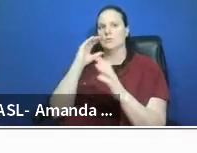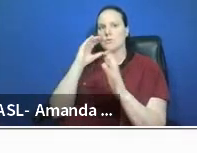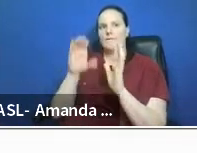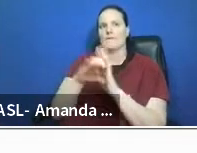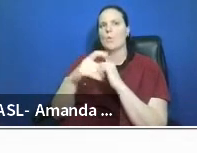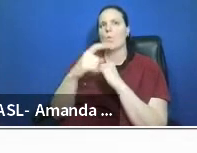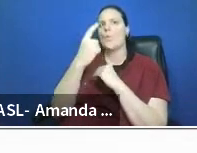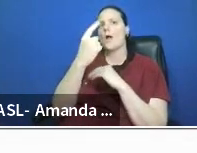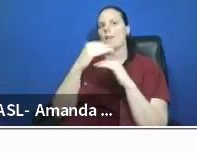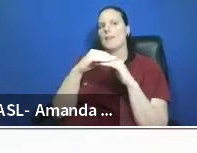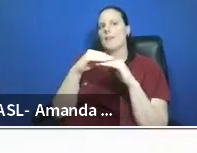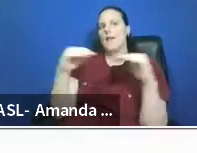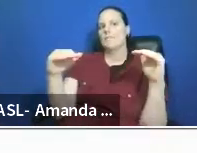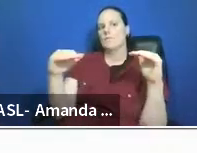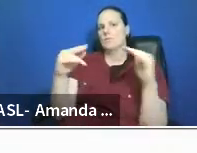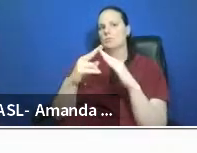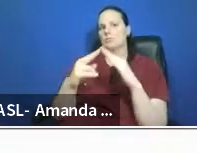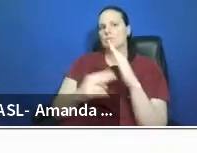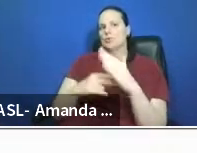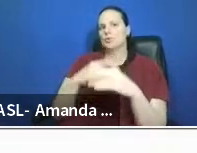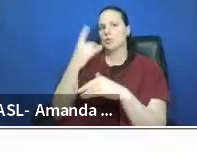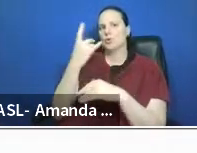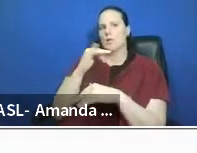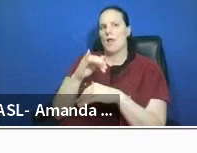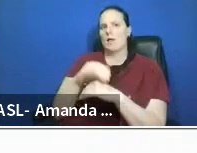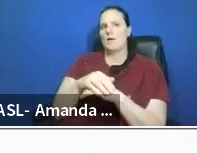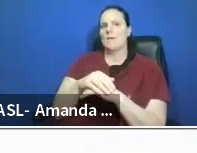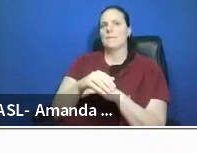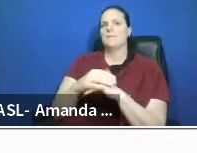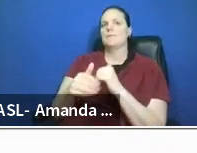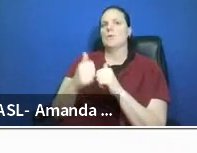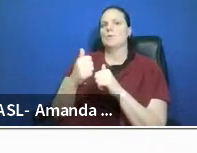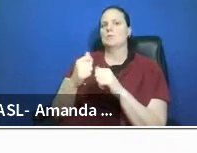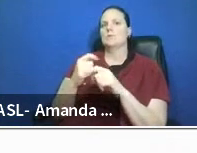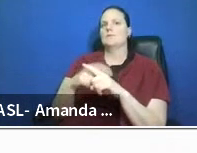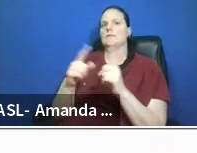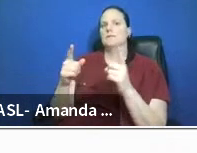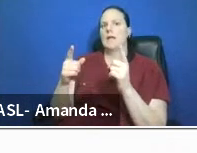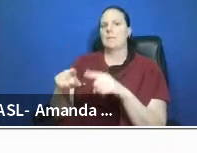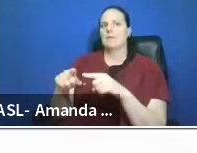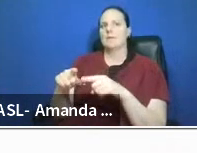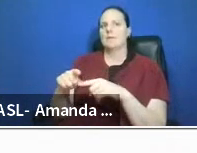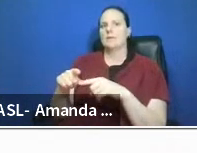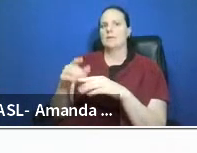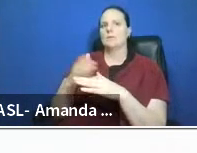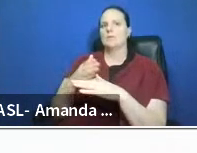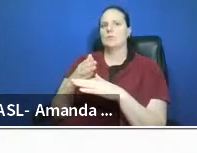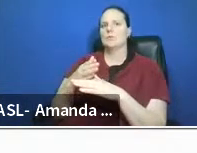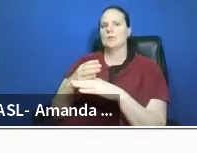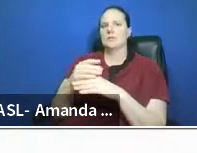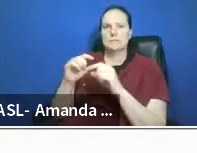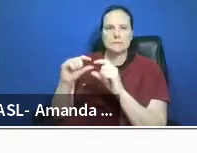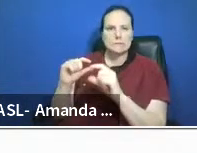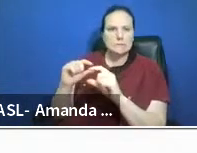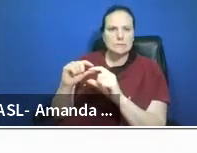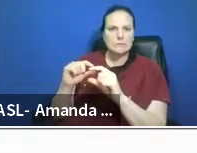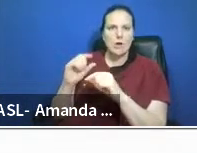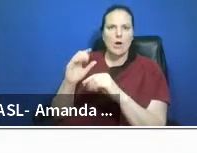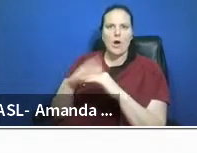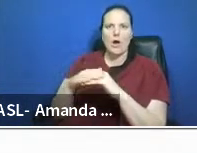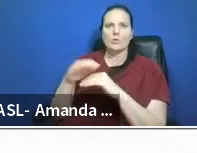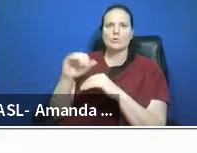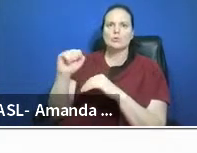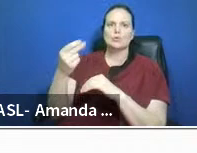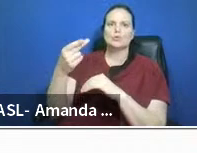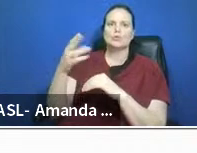bridge option looks like, and you can kind of see that most of the differences really occur between each shoreline or just onto the